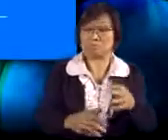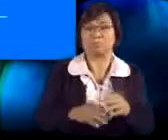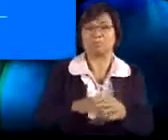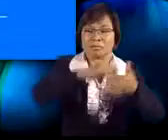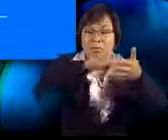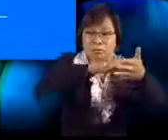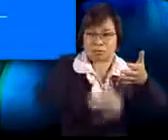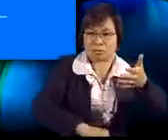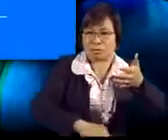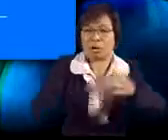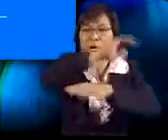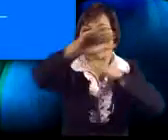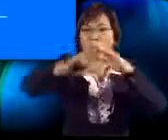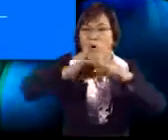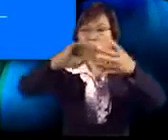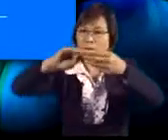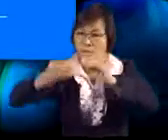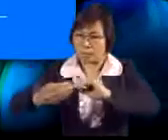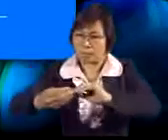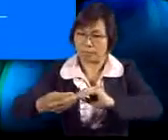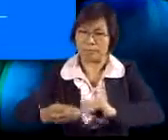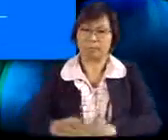just subtract all the figures.